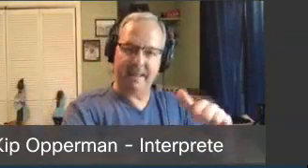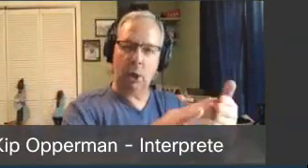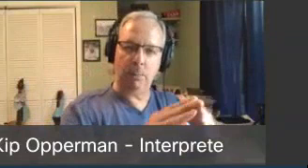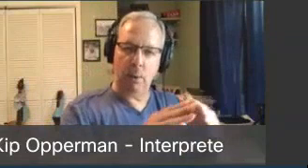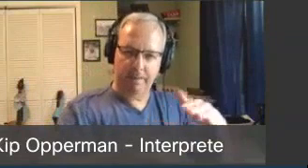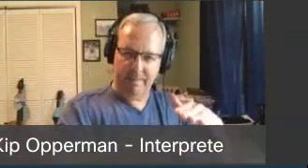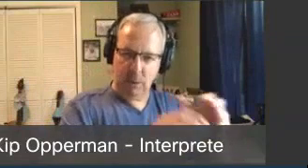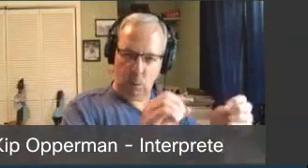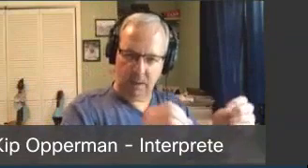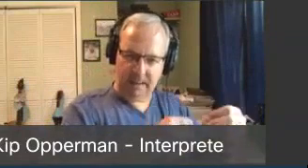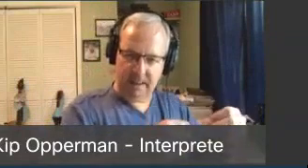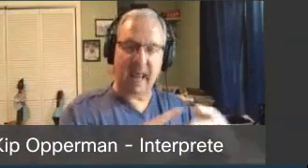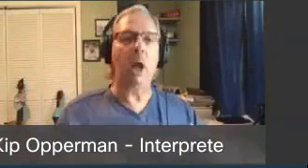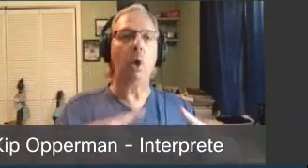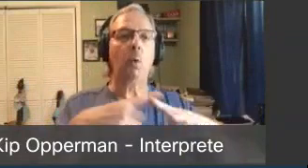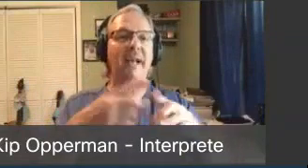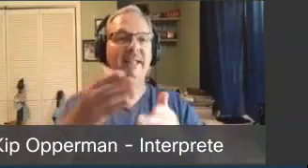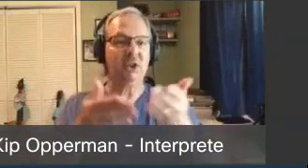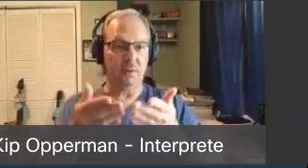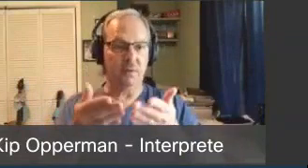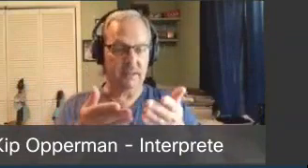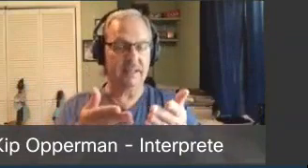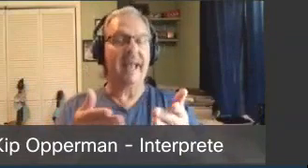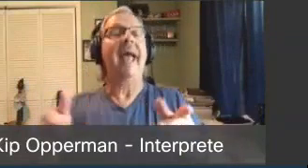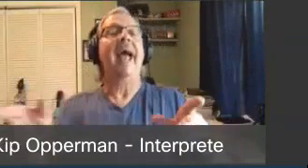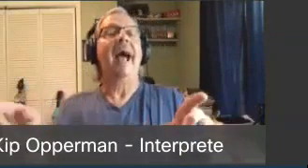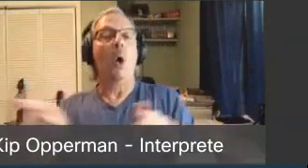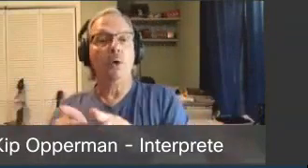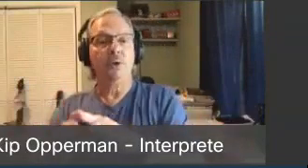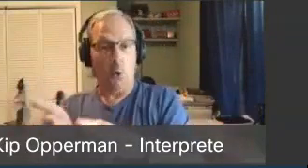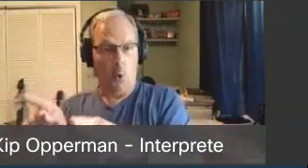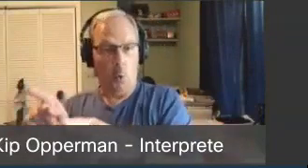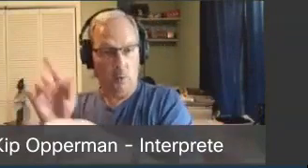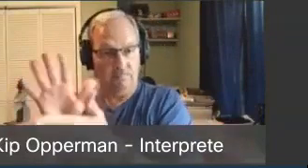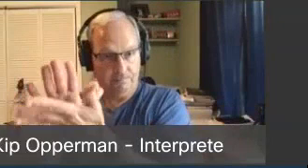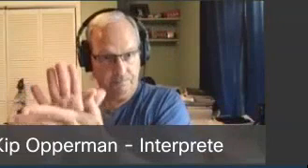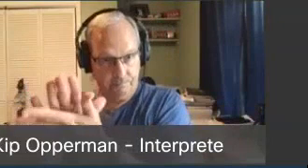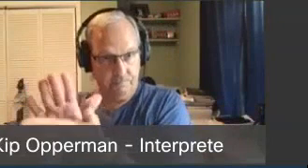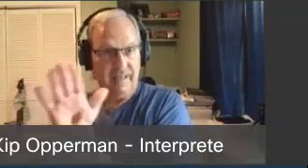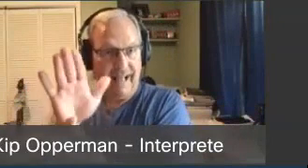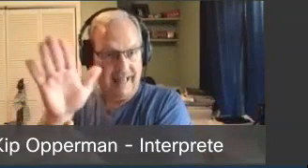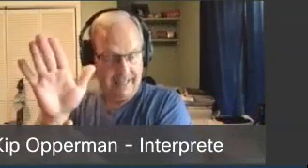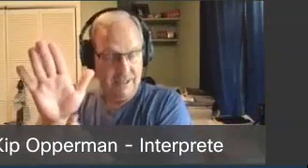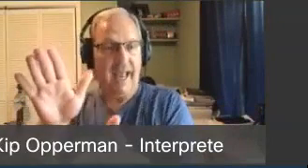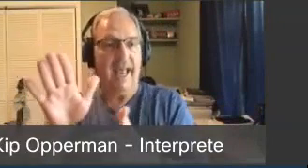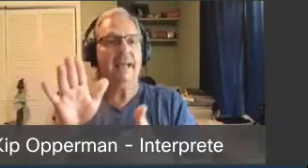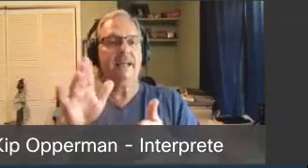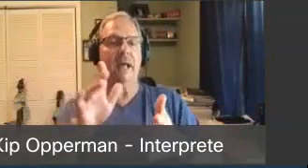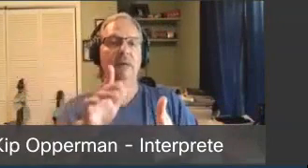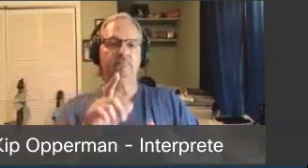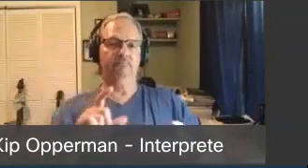service providers and academia. And did I catch everyone? And law enforcement. So thank you all for joining us. And now I